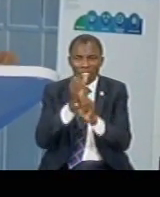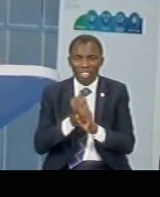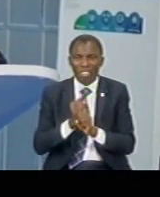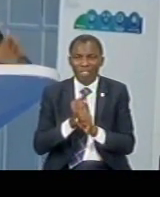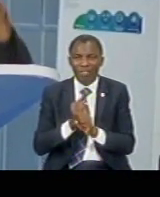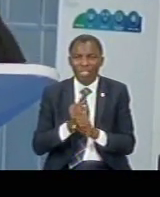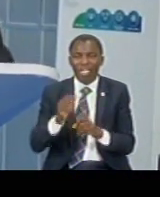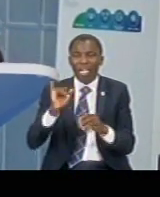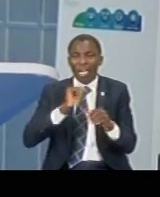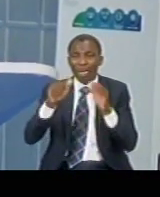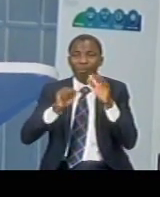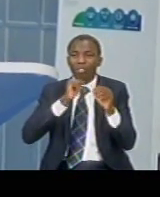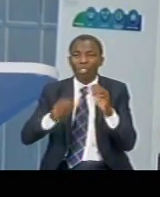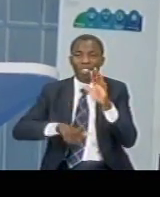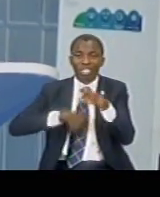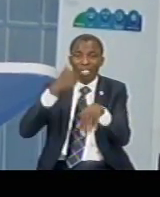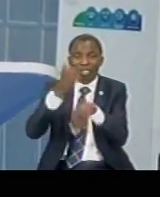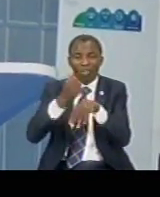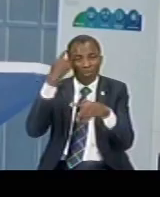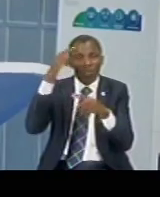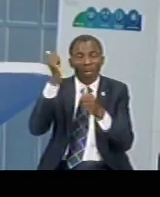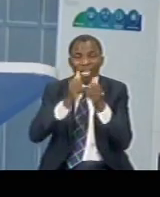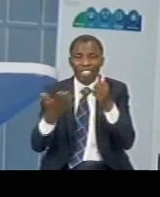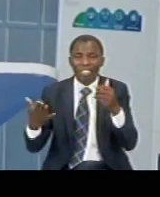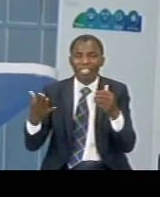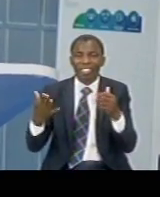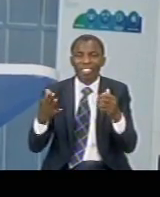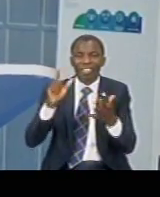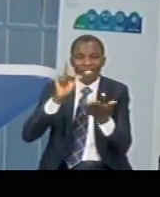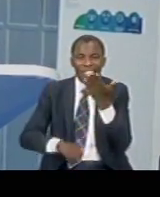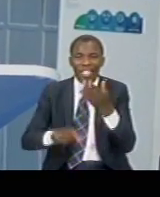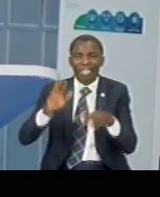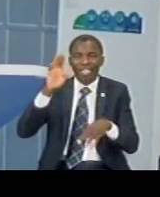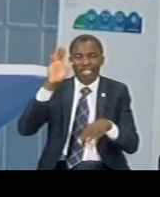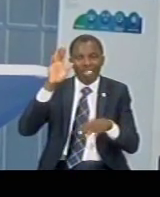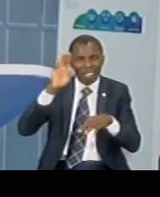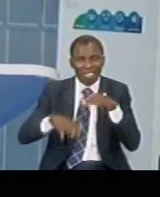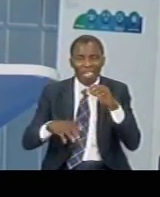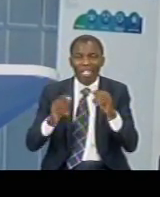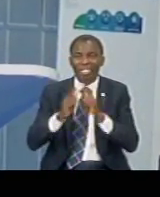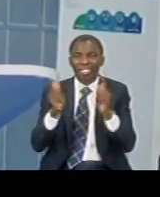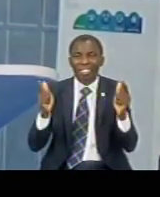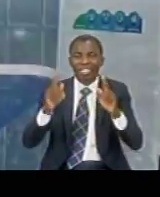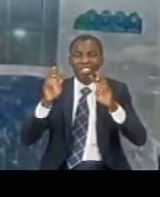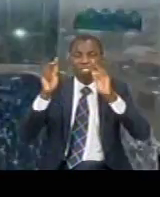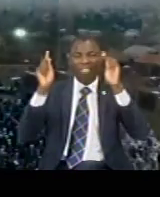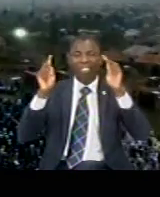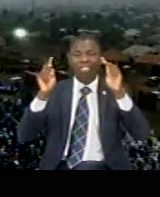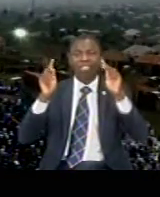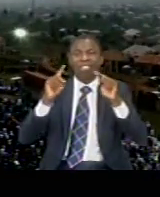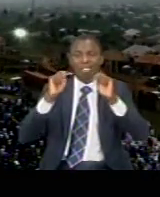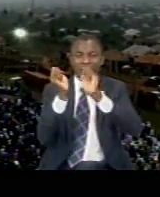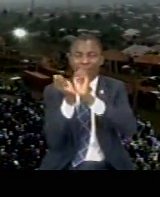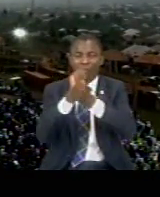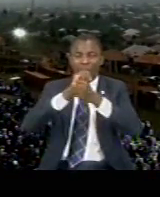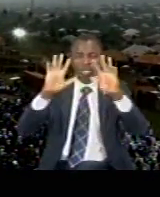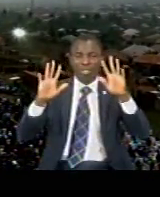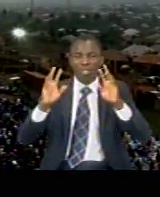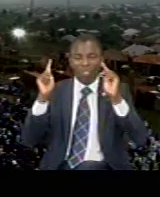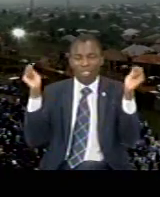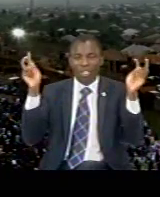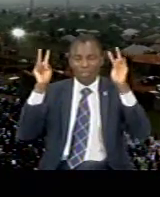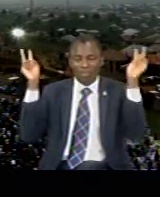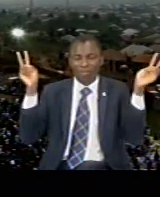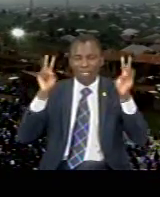for anything less than great transformation for total triumph. Tell the Lord.